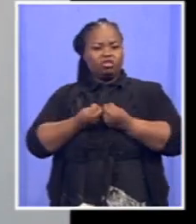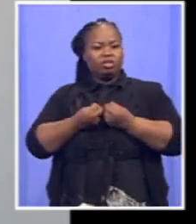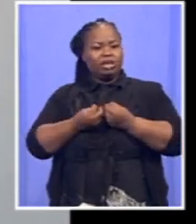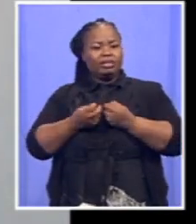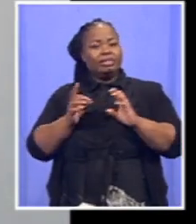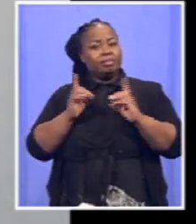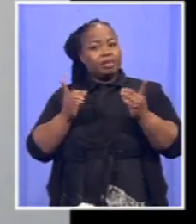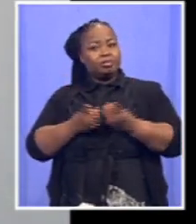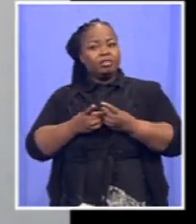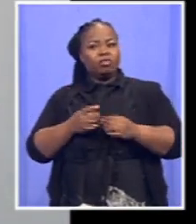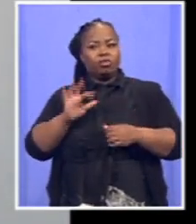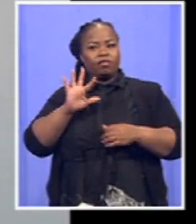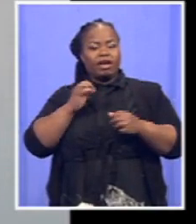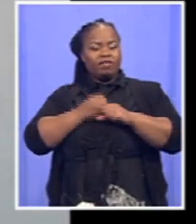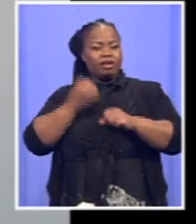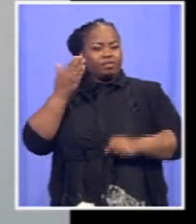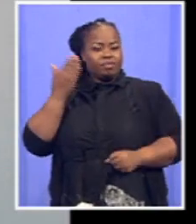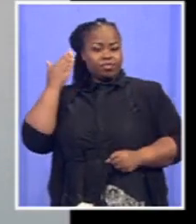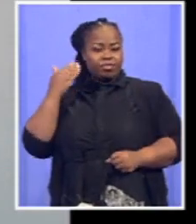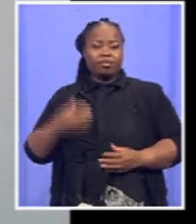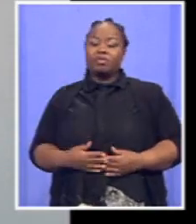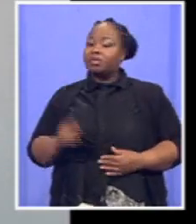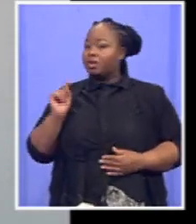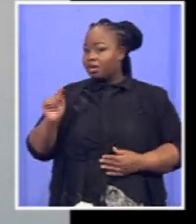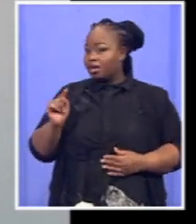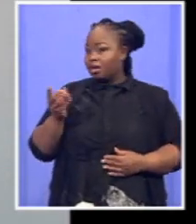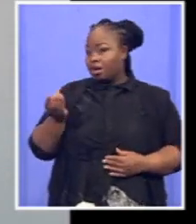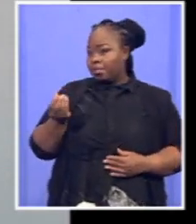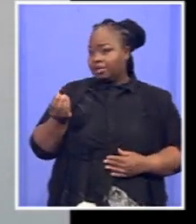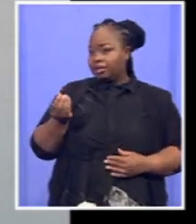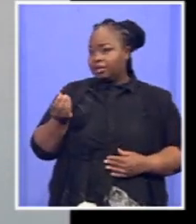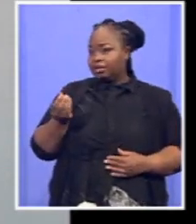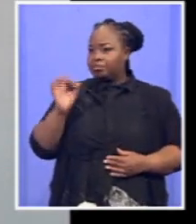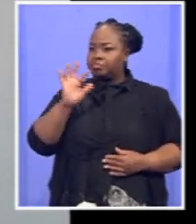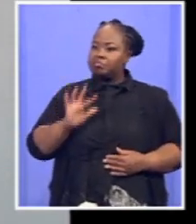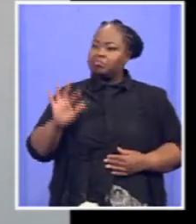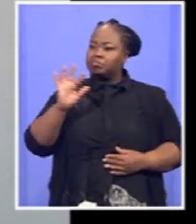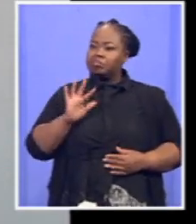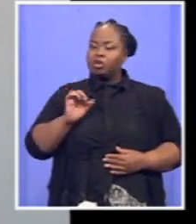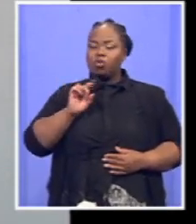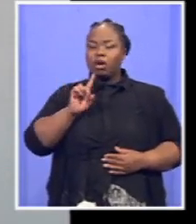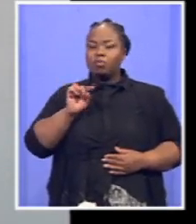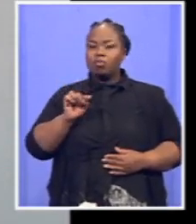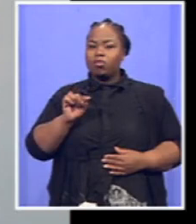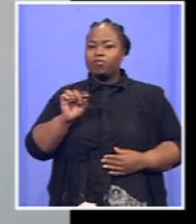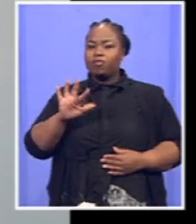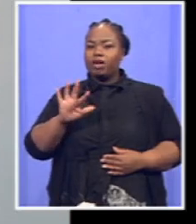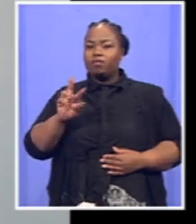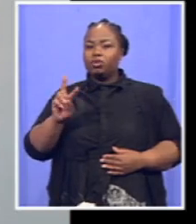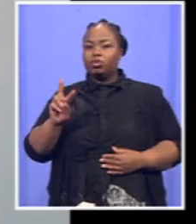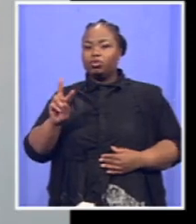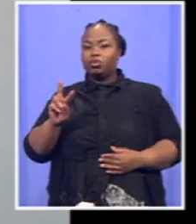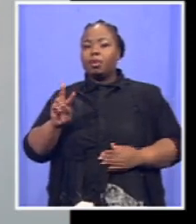the past 5 years. That amount is estimated at